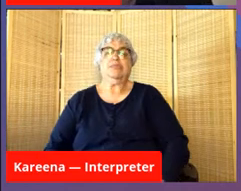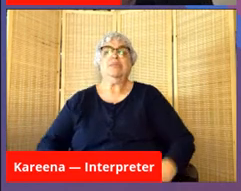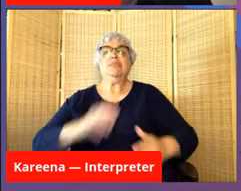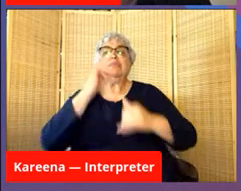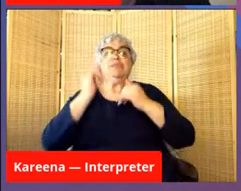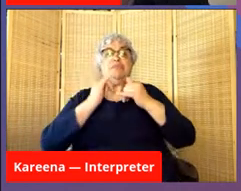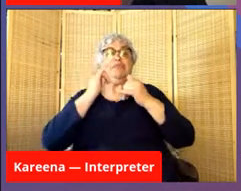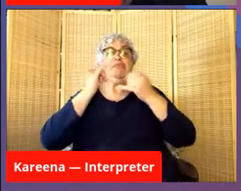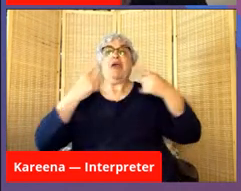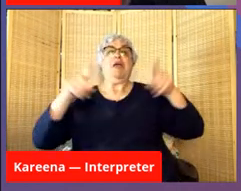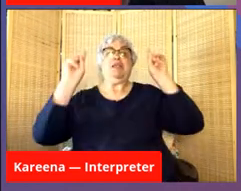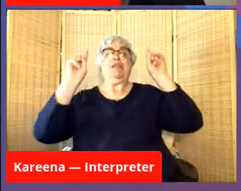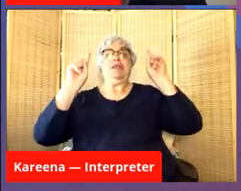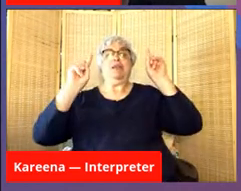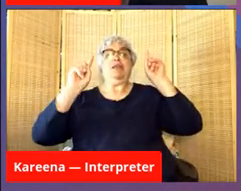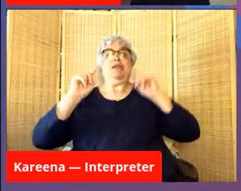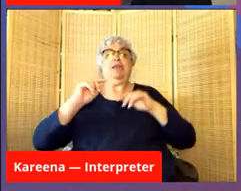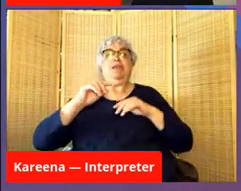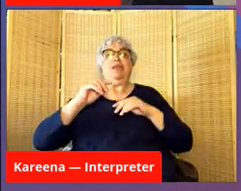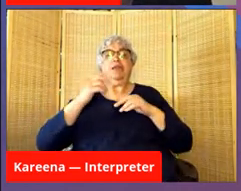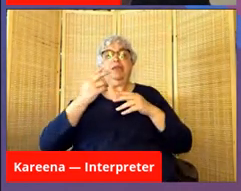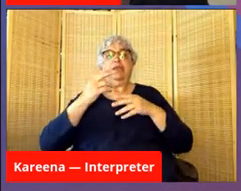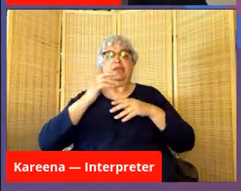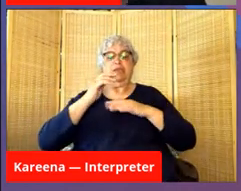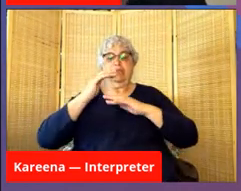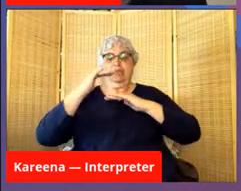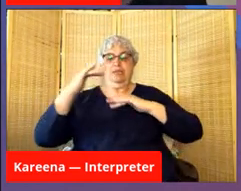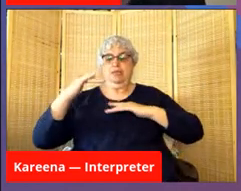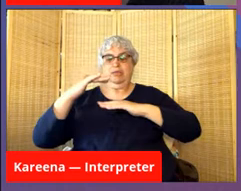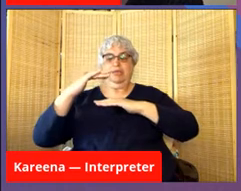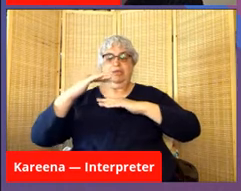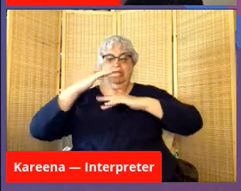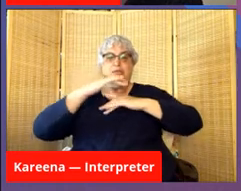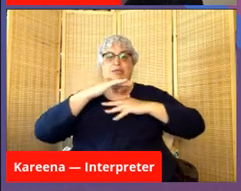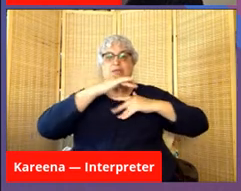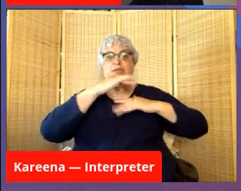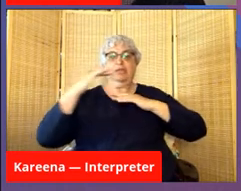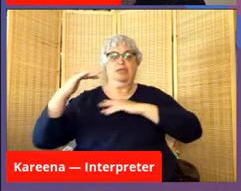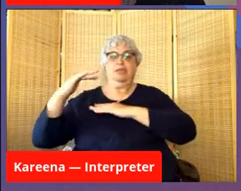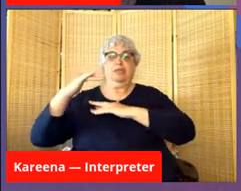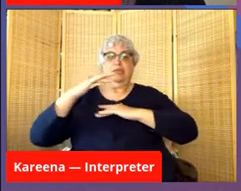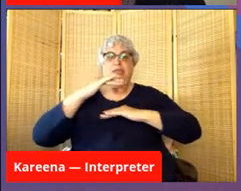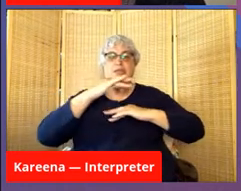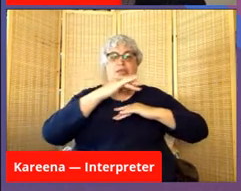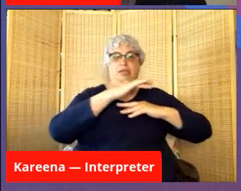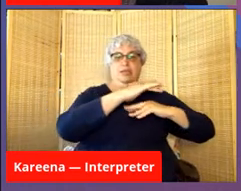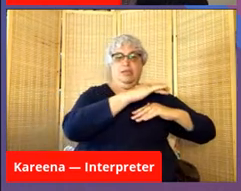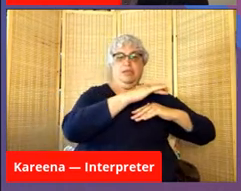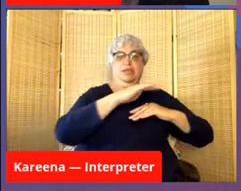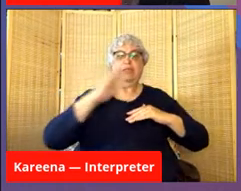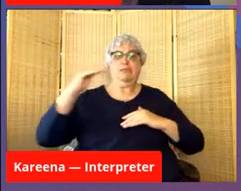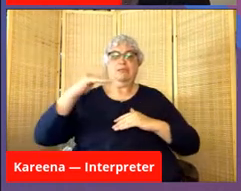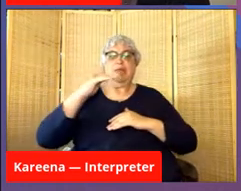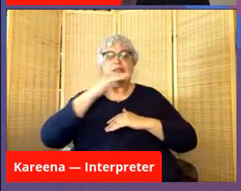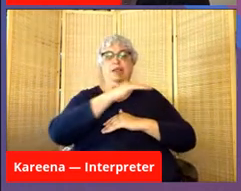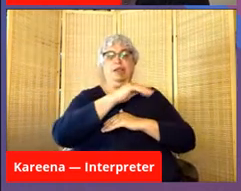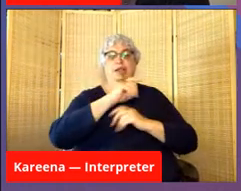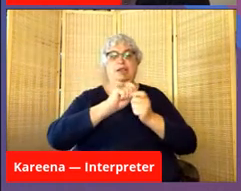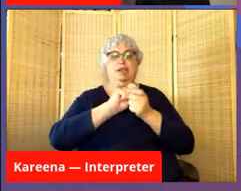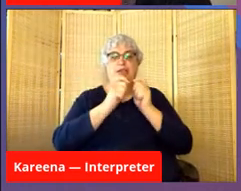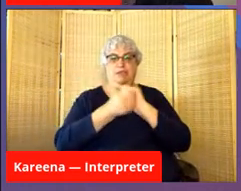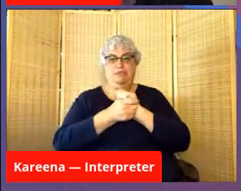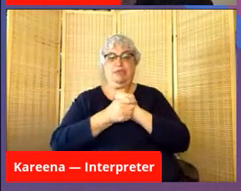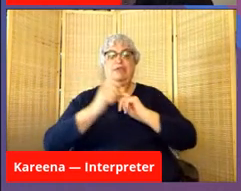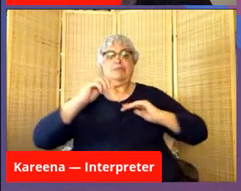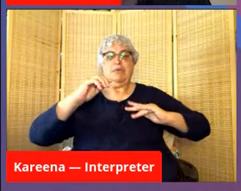Finally, the harmonic progression underlying a theme helps us to recognize it, even when the melody itself is quite